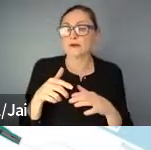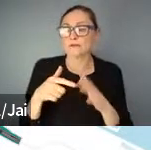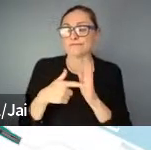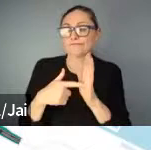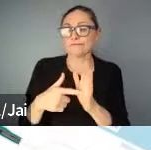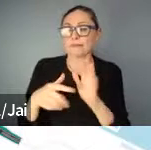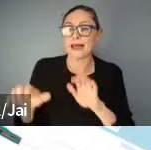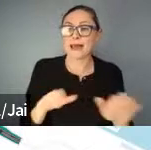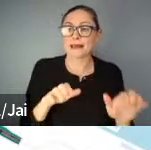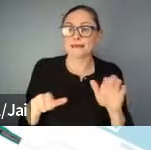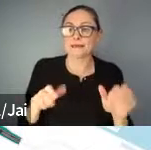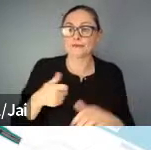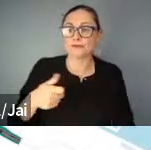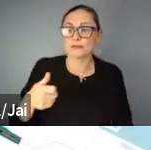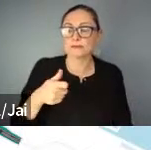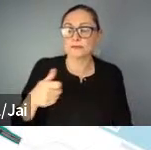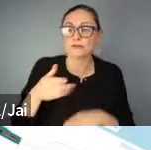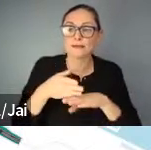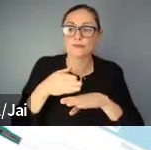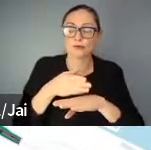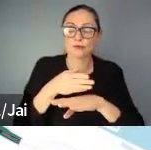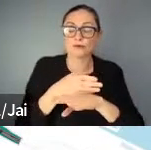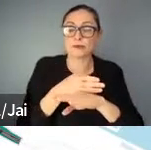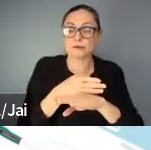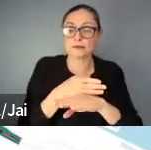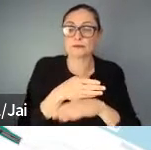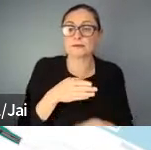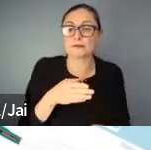active transportation improvements,